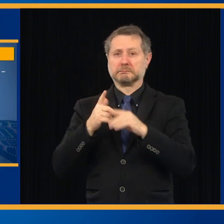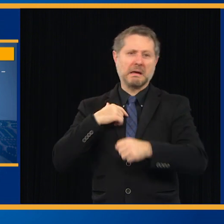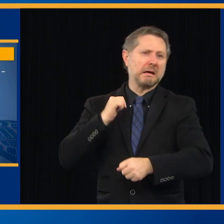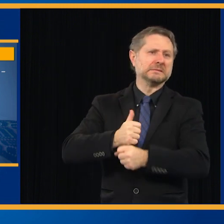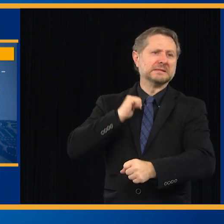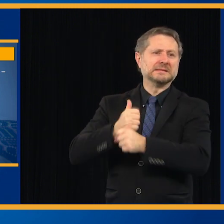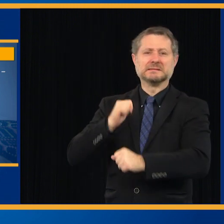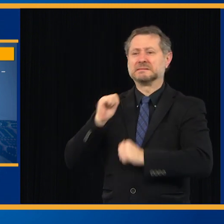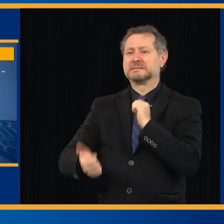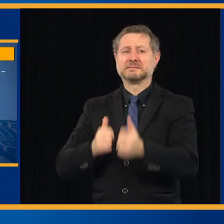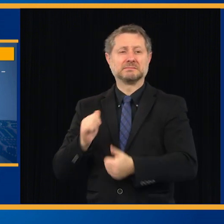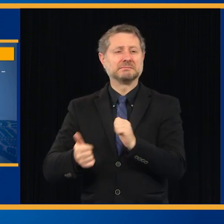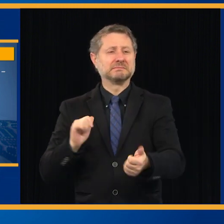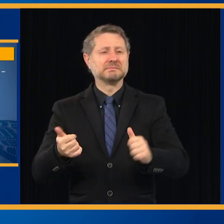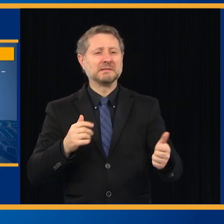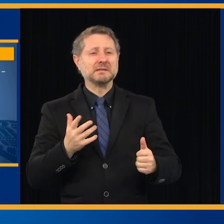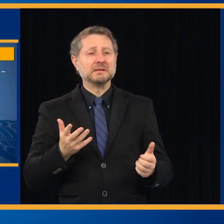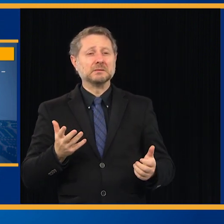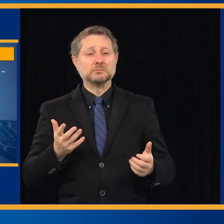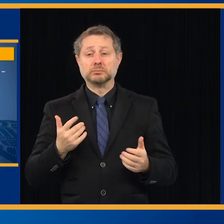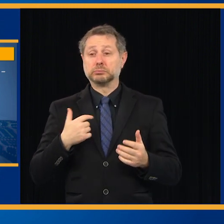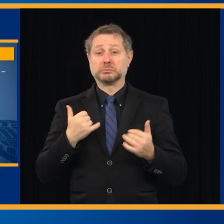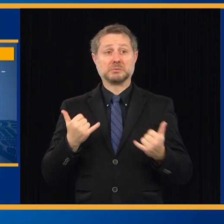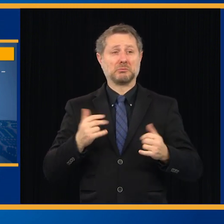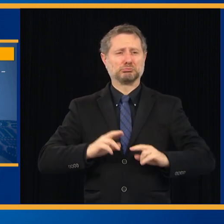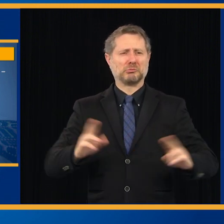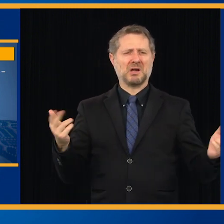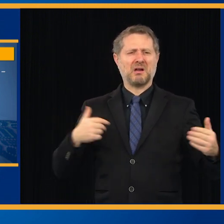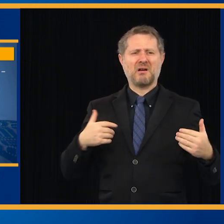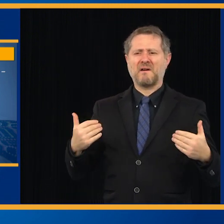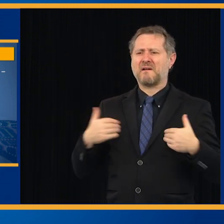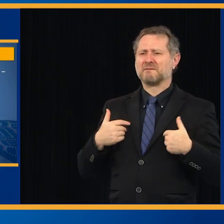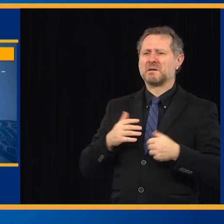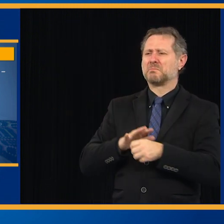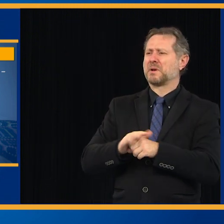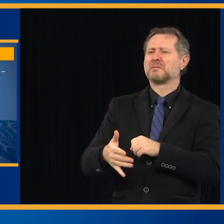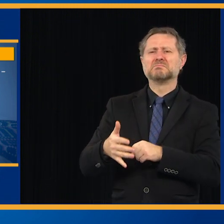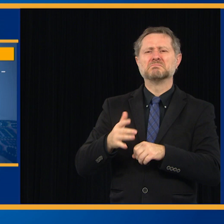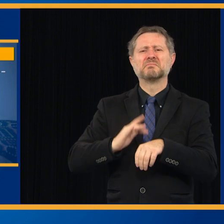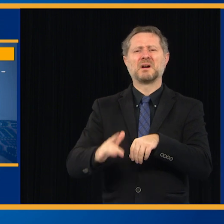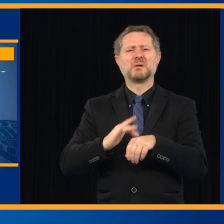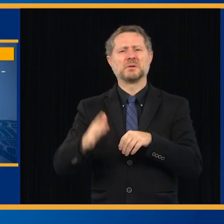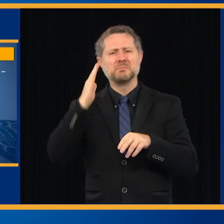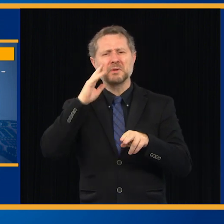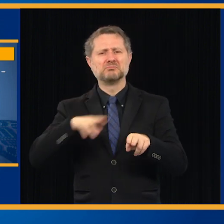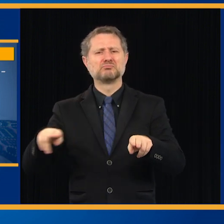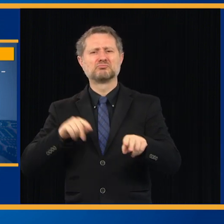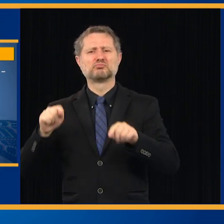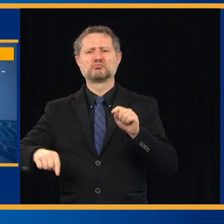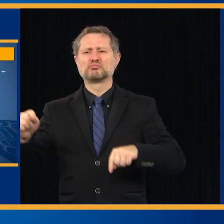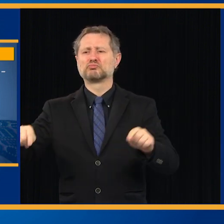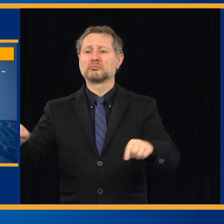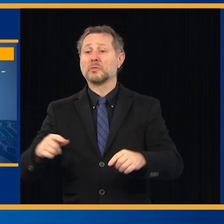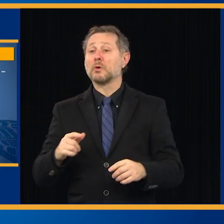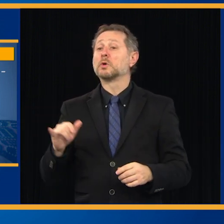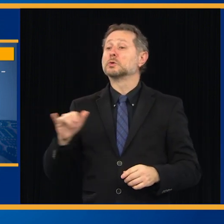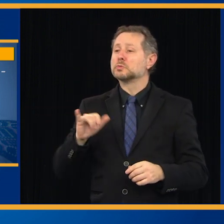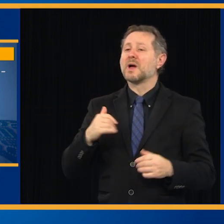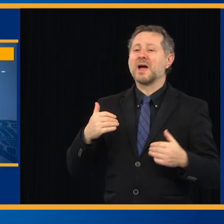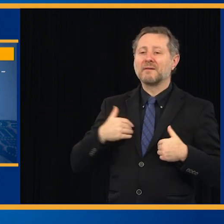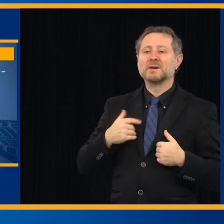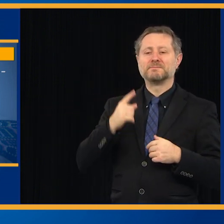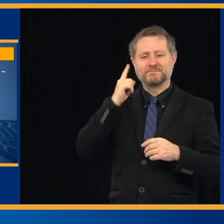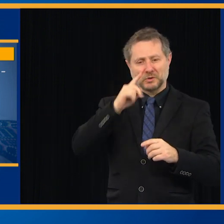beds, minimum. So we have beds available. We also set up COVID-only